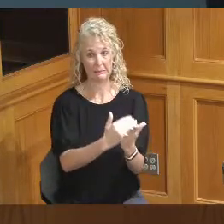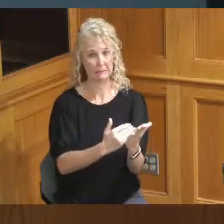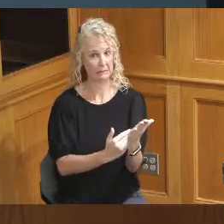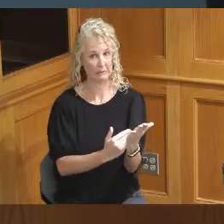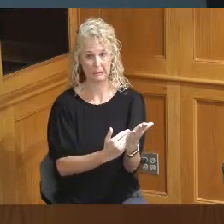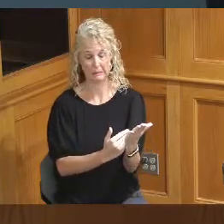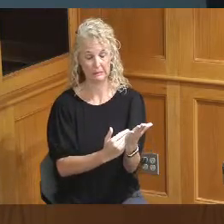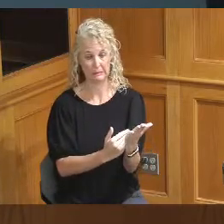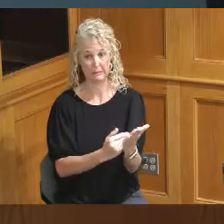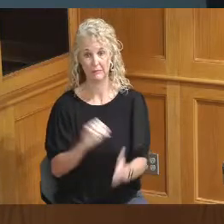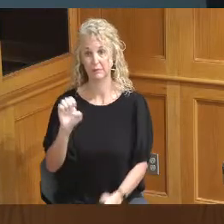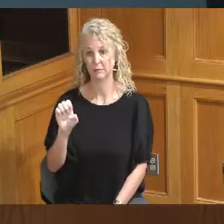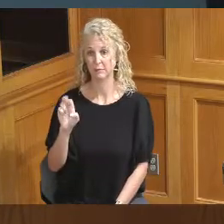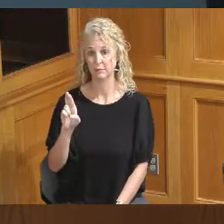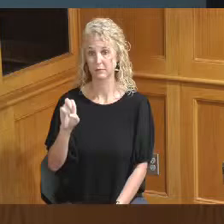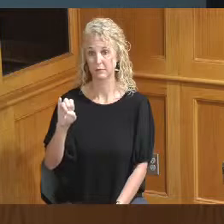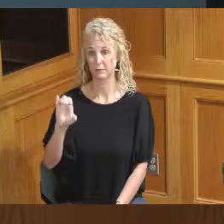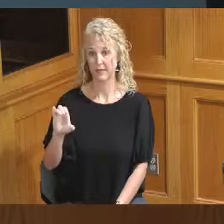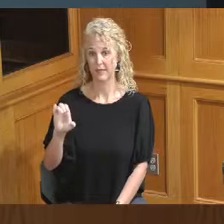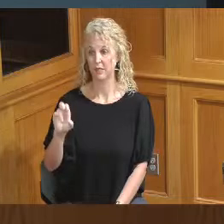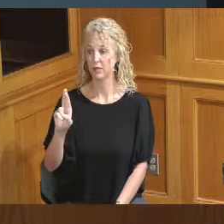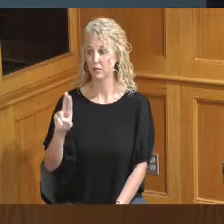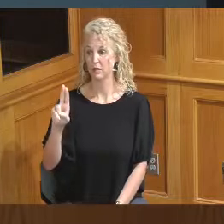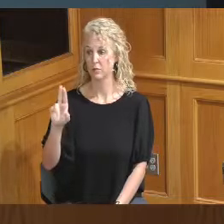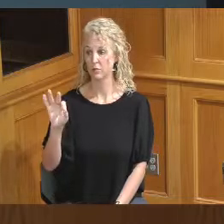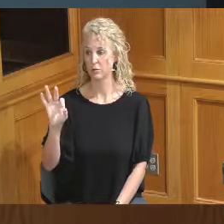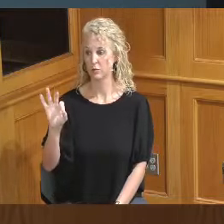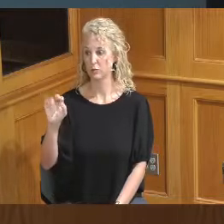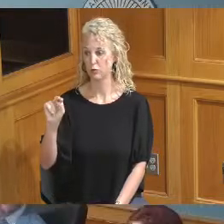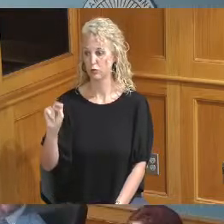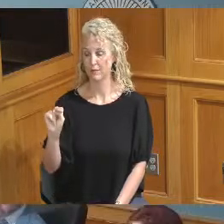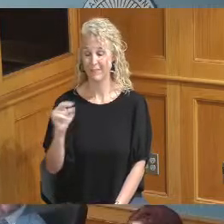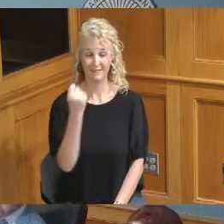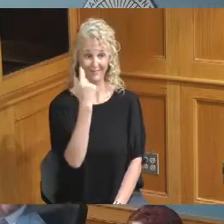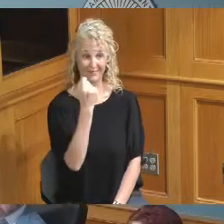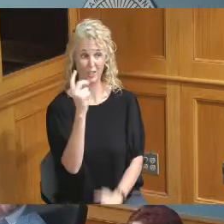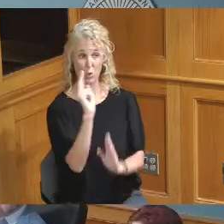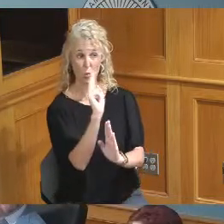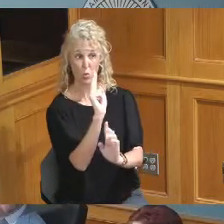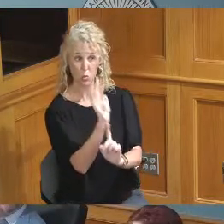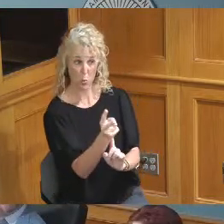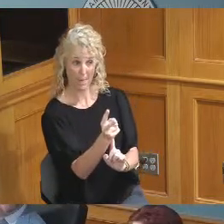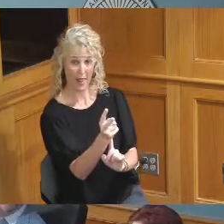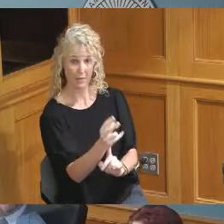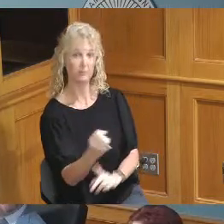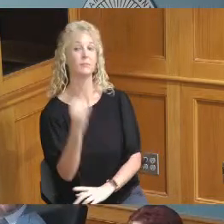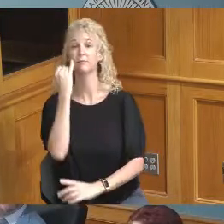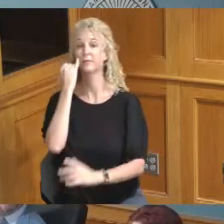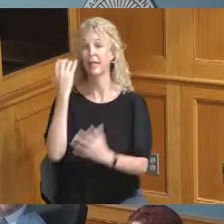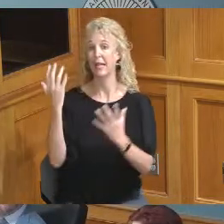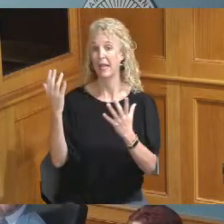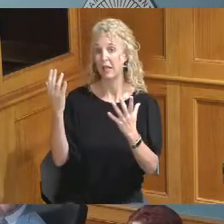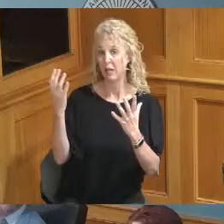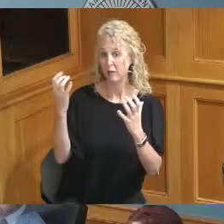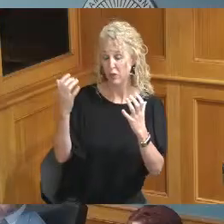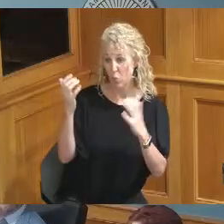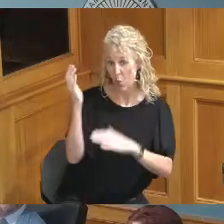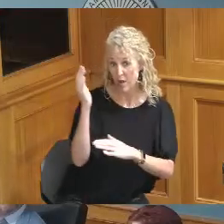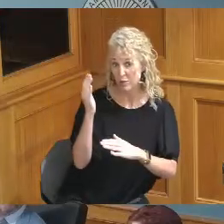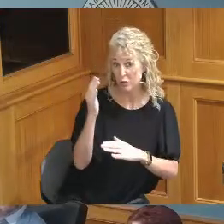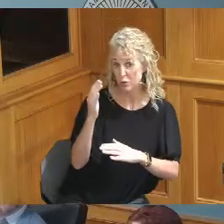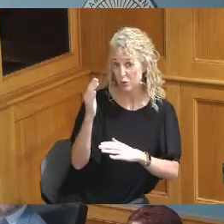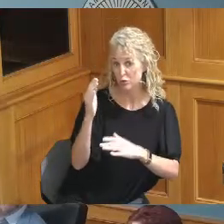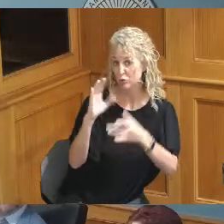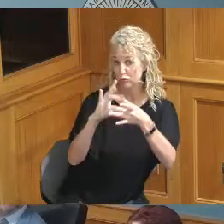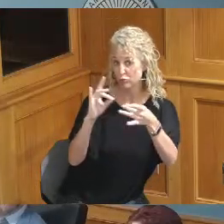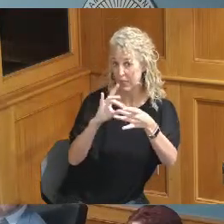So first is Eric Ruffin, and you've got the pleasure of the floor for 2 minutes. And if anybody would like to speak, please fill out a speaker's card,